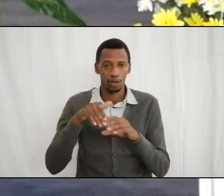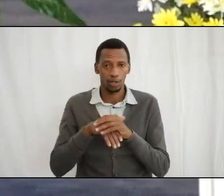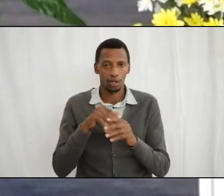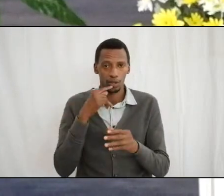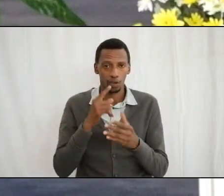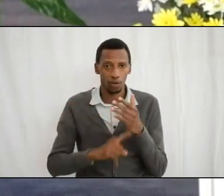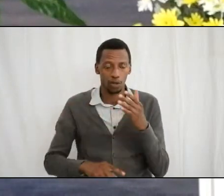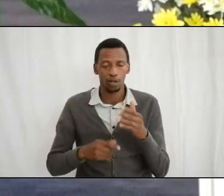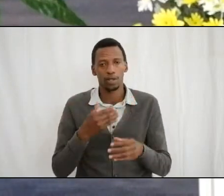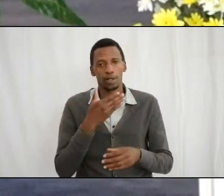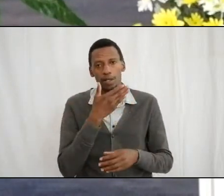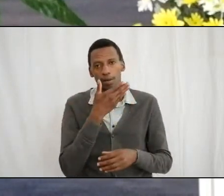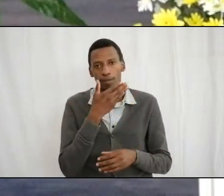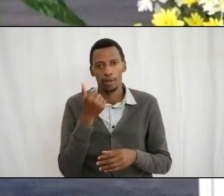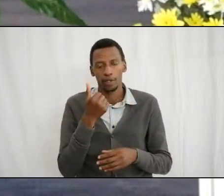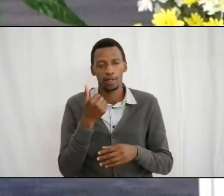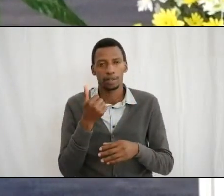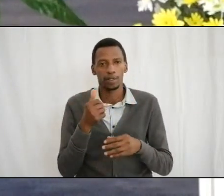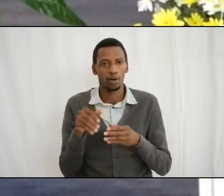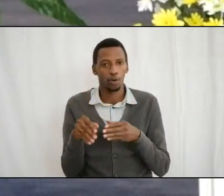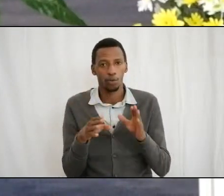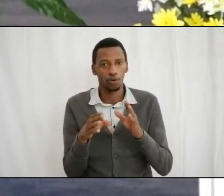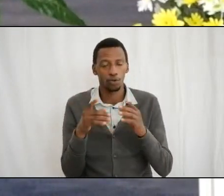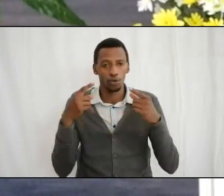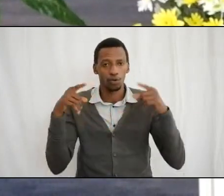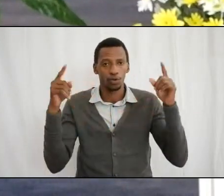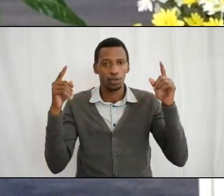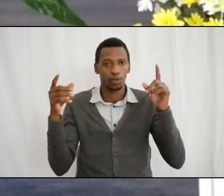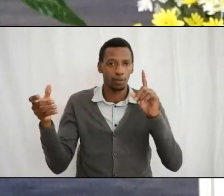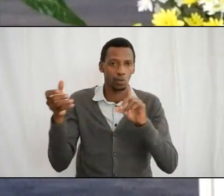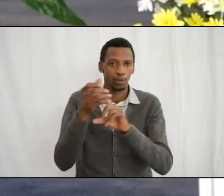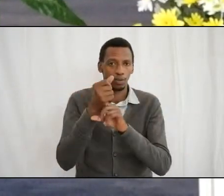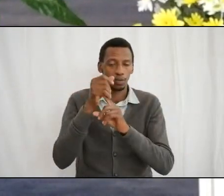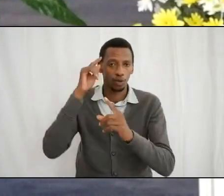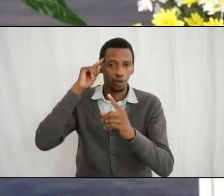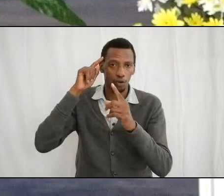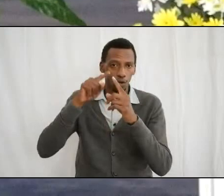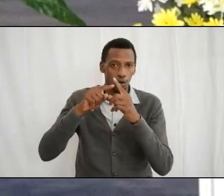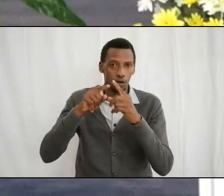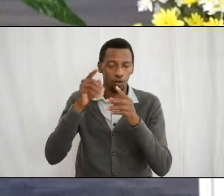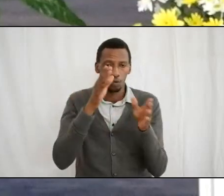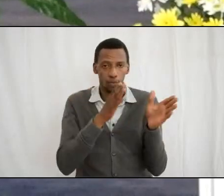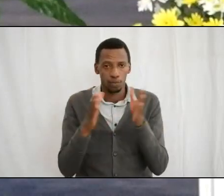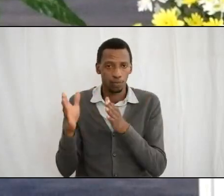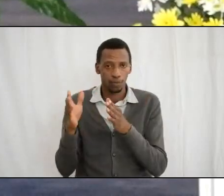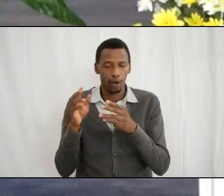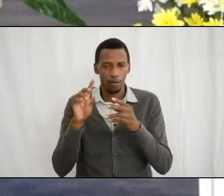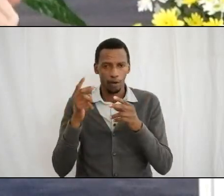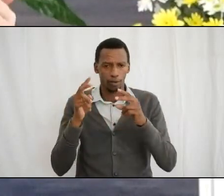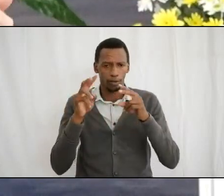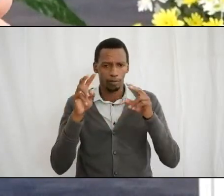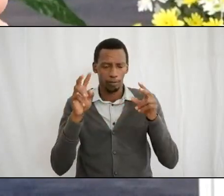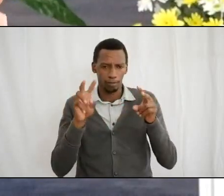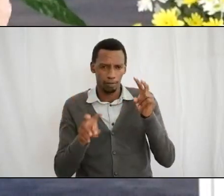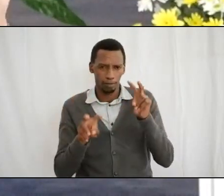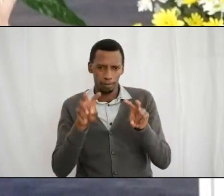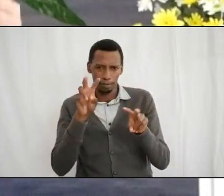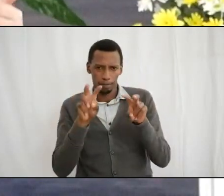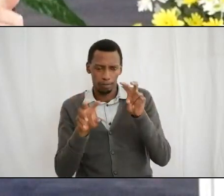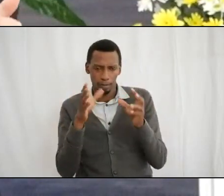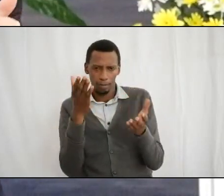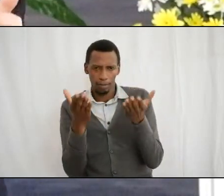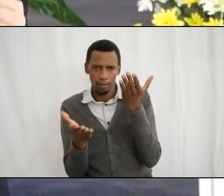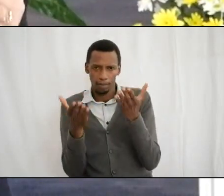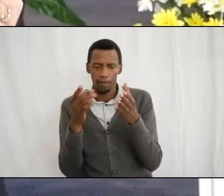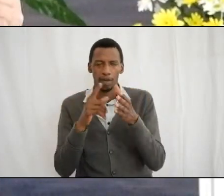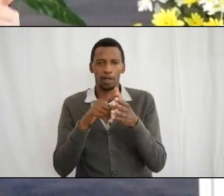of success in reaching a goal that you have set is to survey it in its entirety. Then sit down